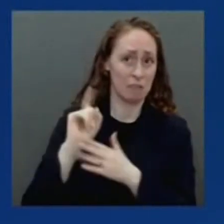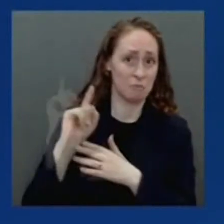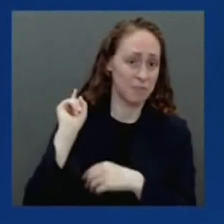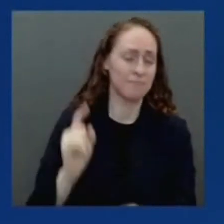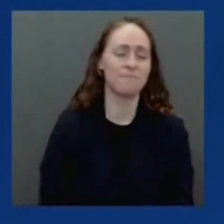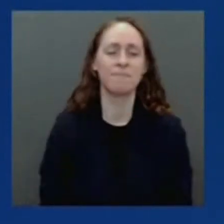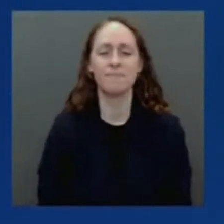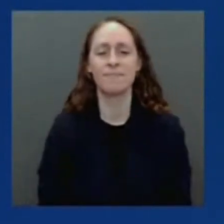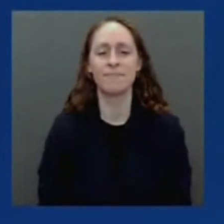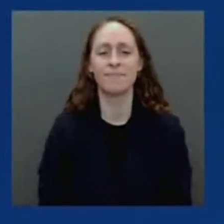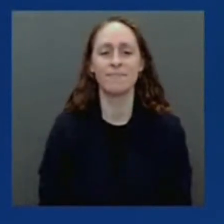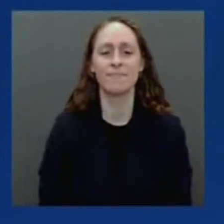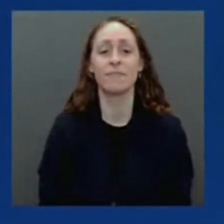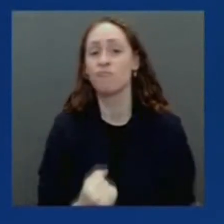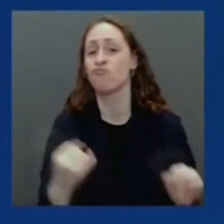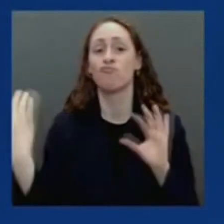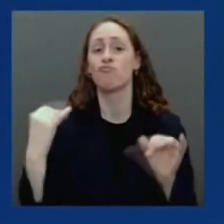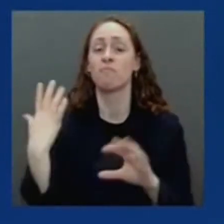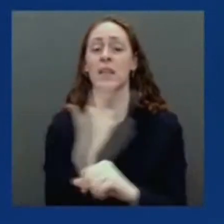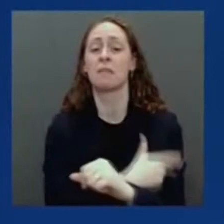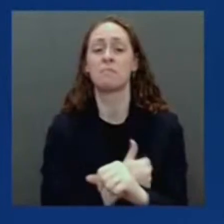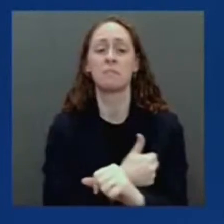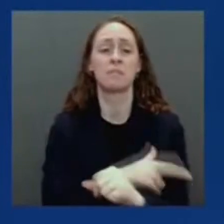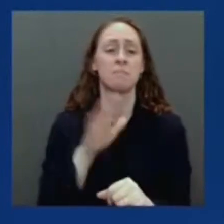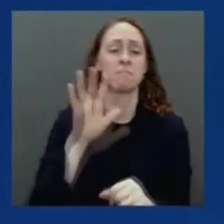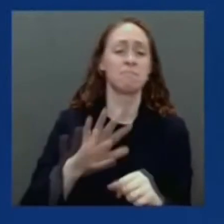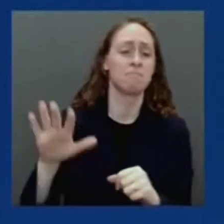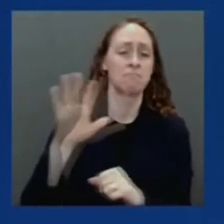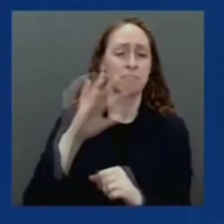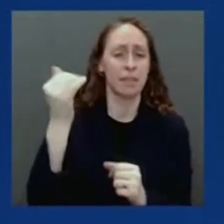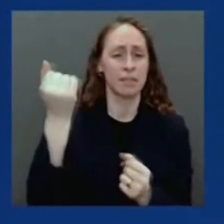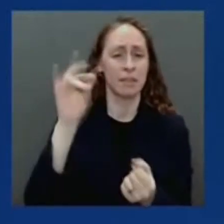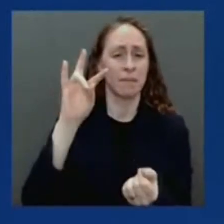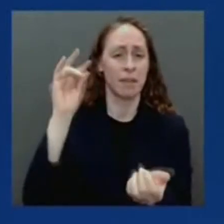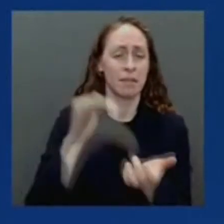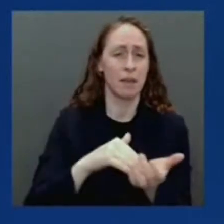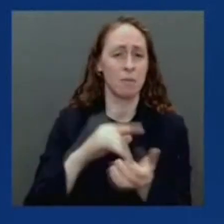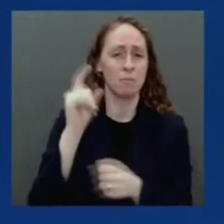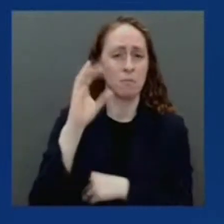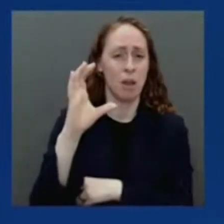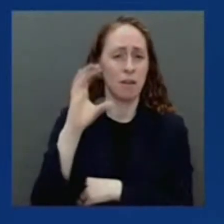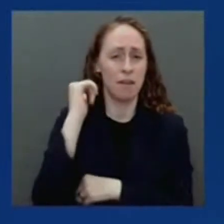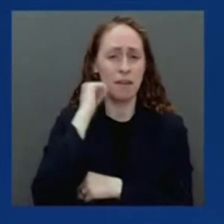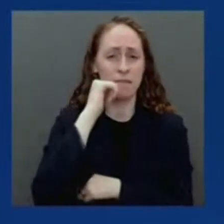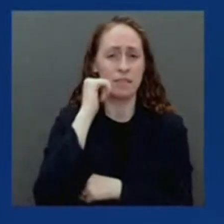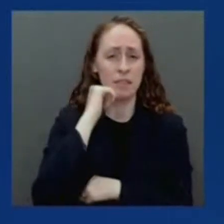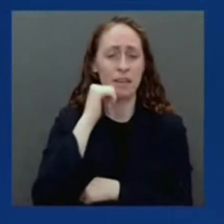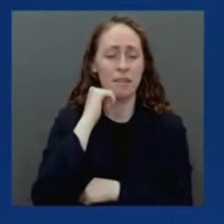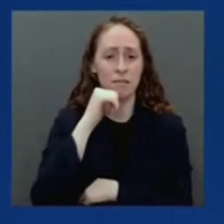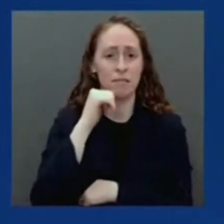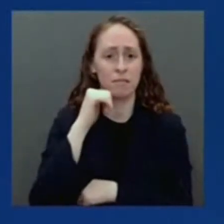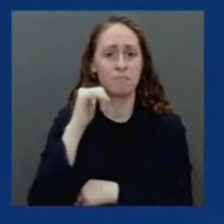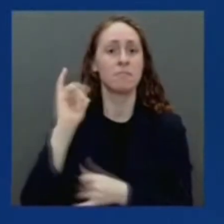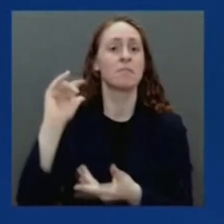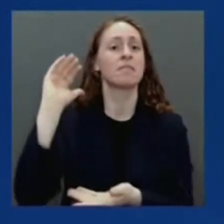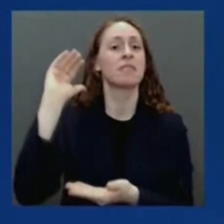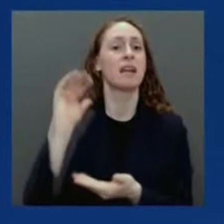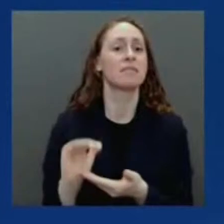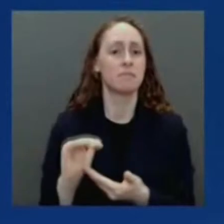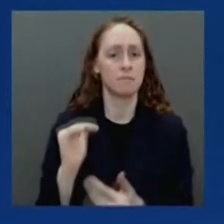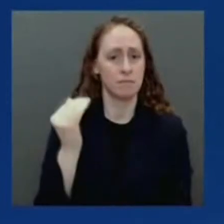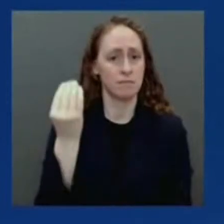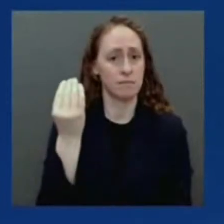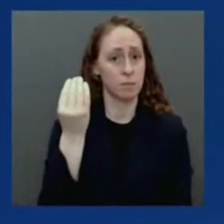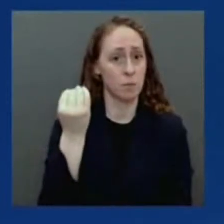about 17,100 per day, also a decrease of about 14% over the previous week. And the